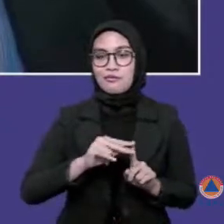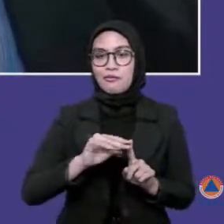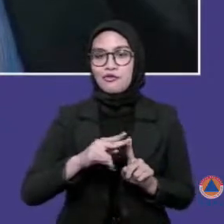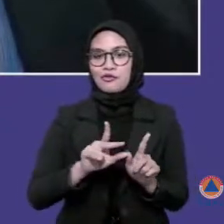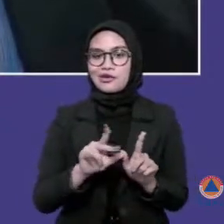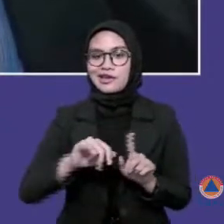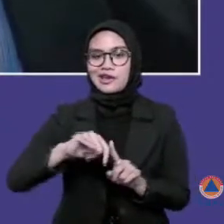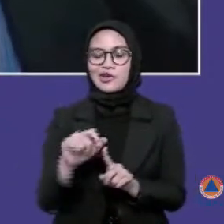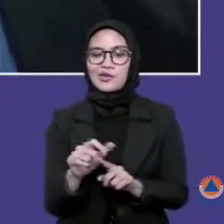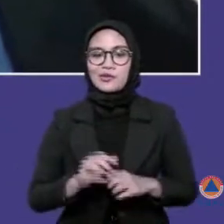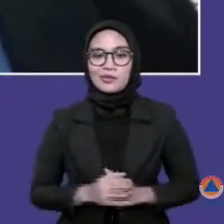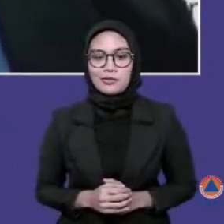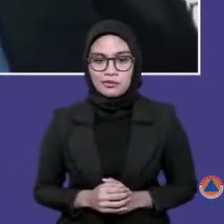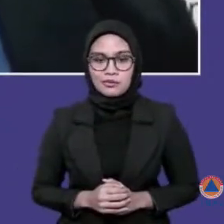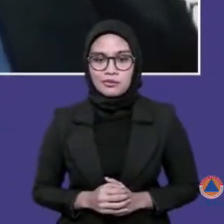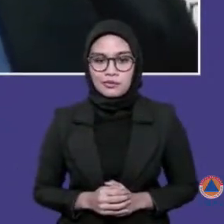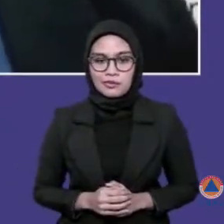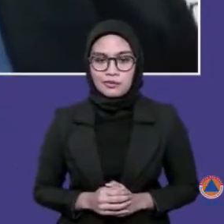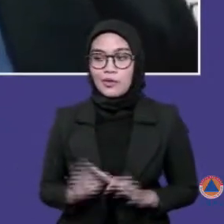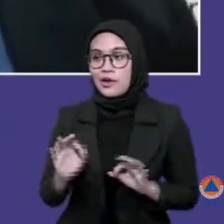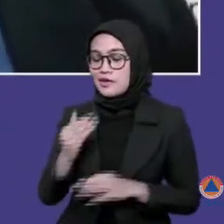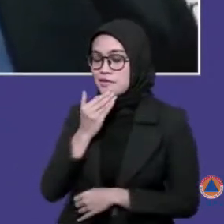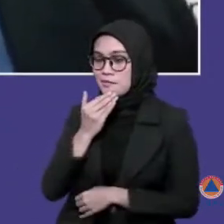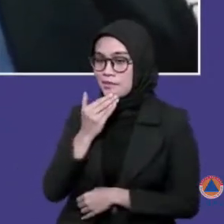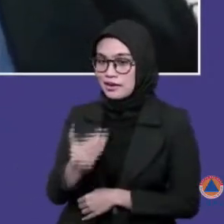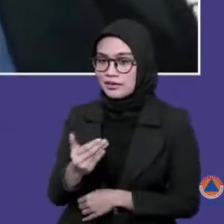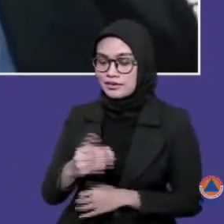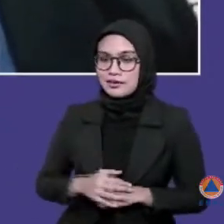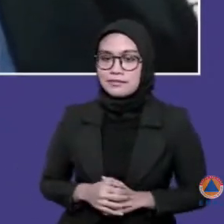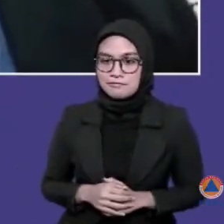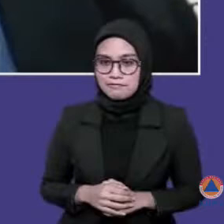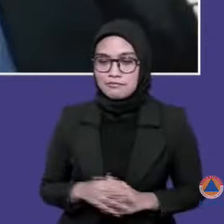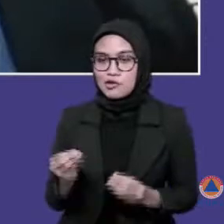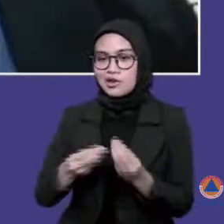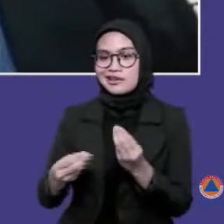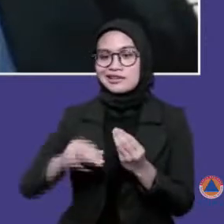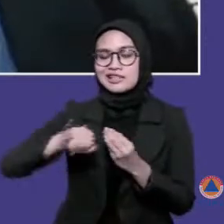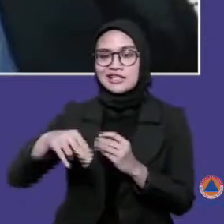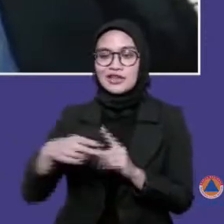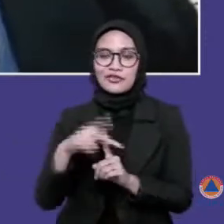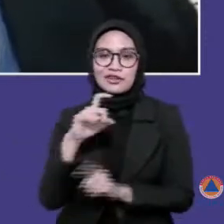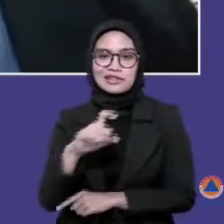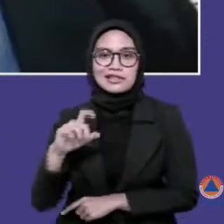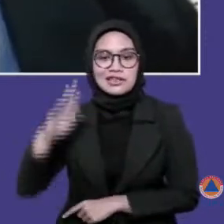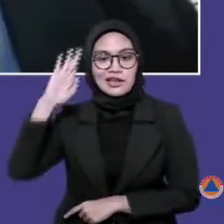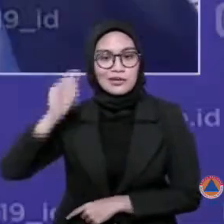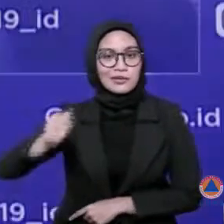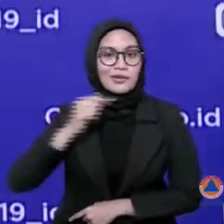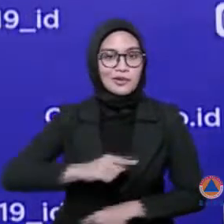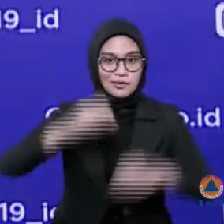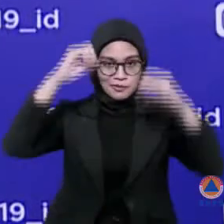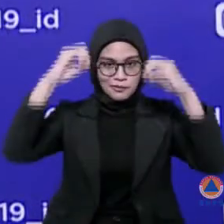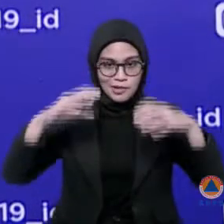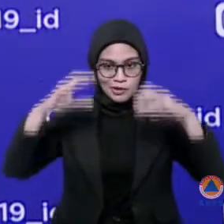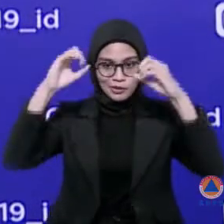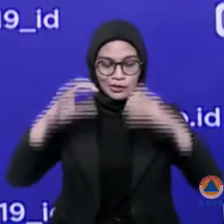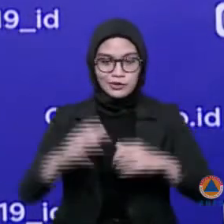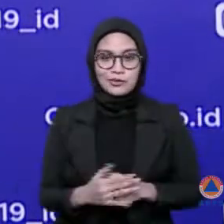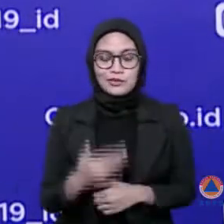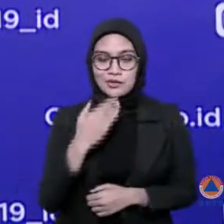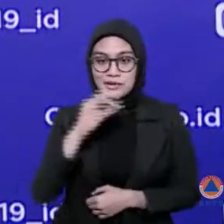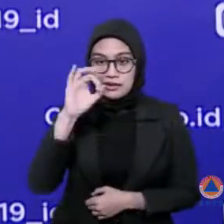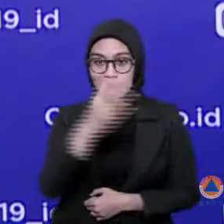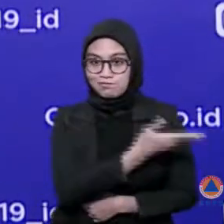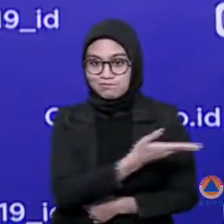thank you, Ed Davis from the President of the GFCC. Assalamualaikum warahmatullahi wabarakatuh. Good